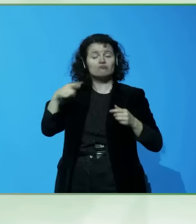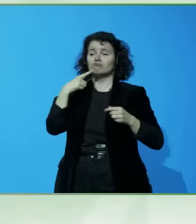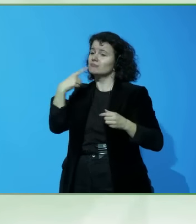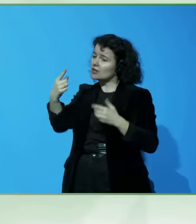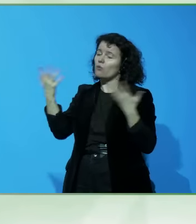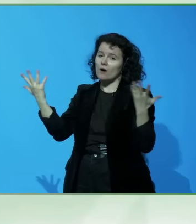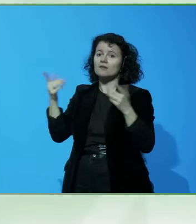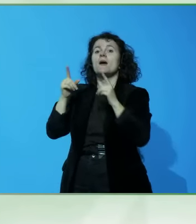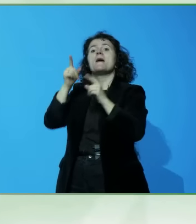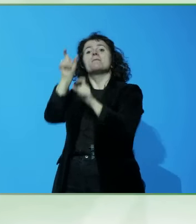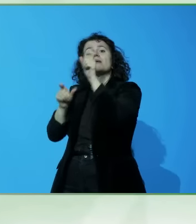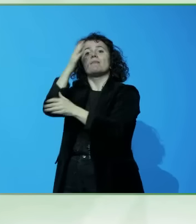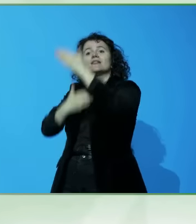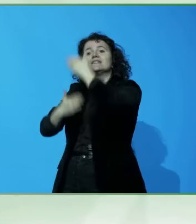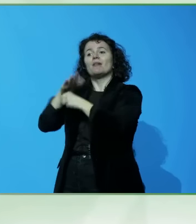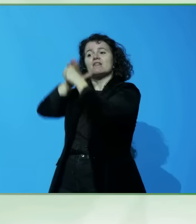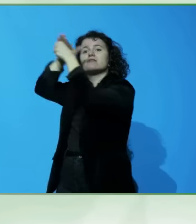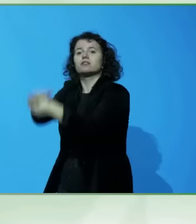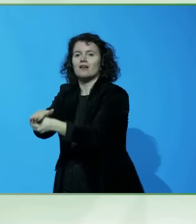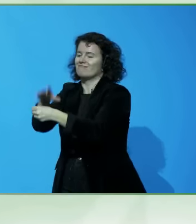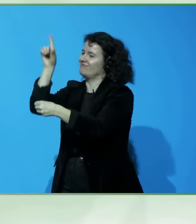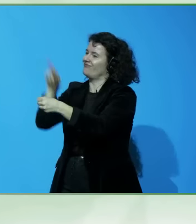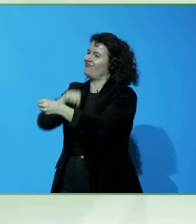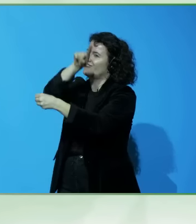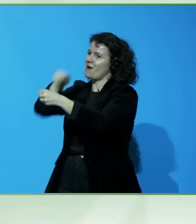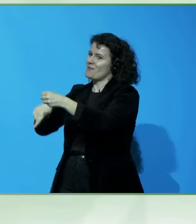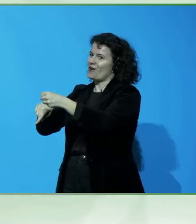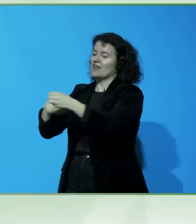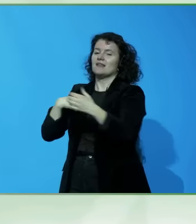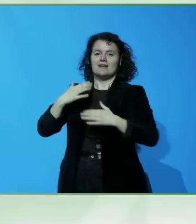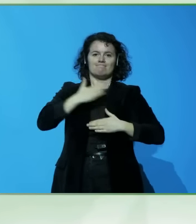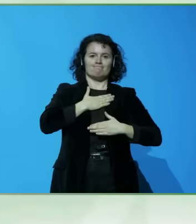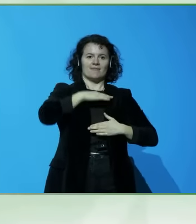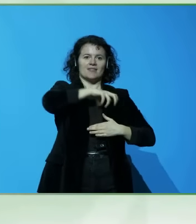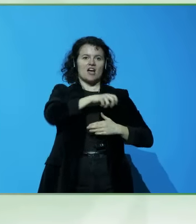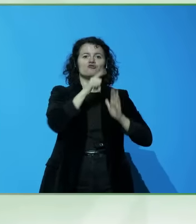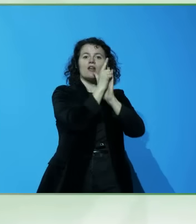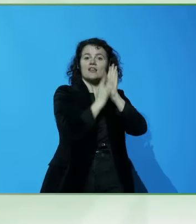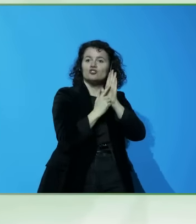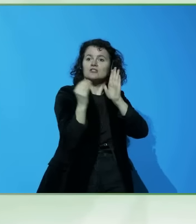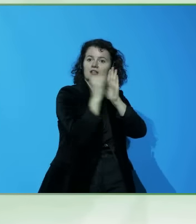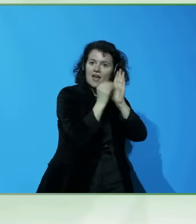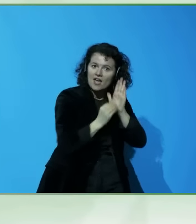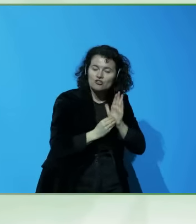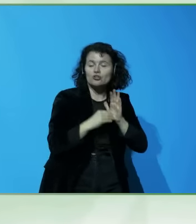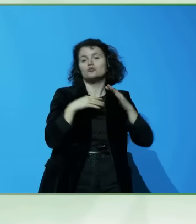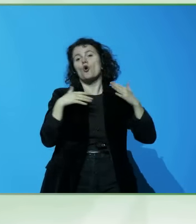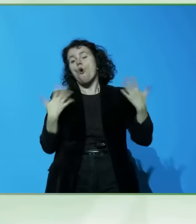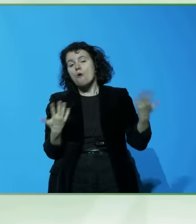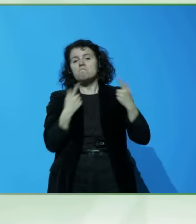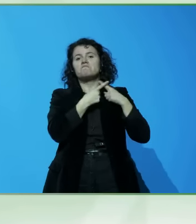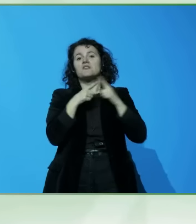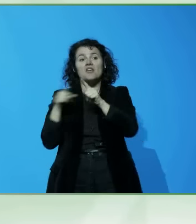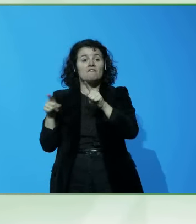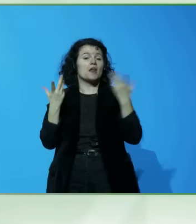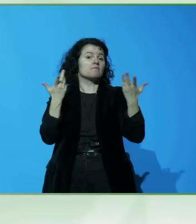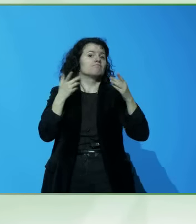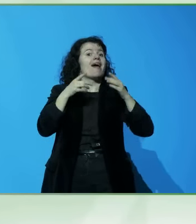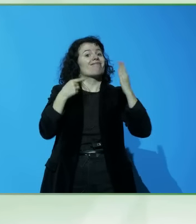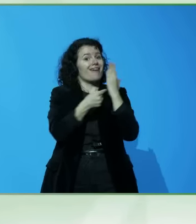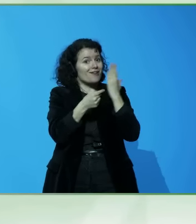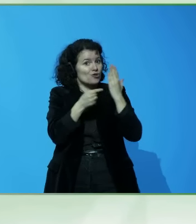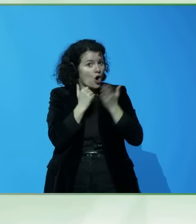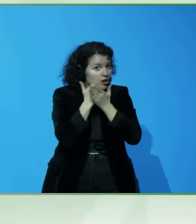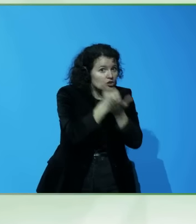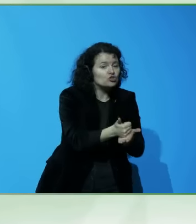laws and regulations supporting access to assistive technology. And they've increasingly reflected disability inclusion